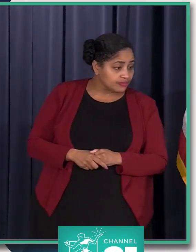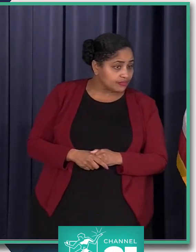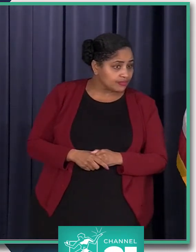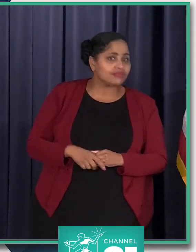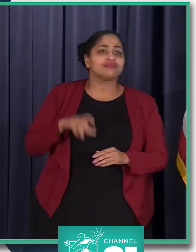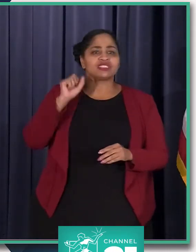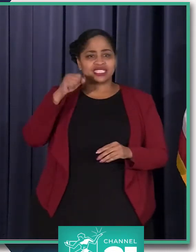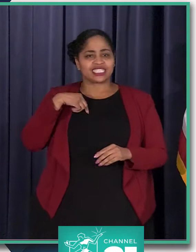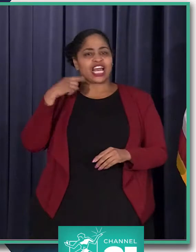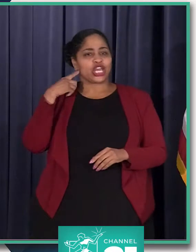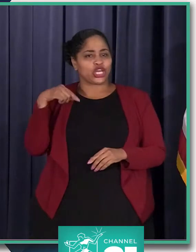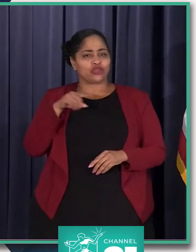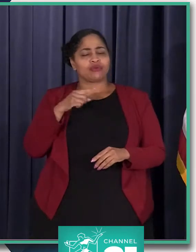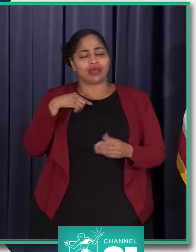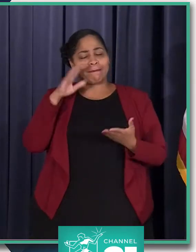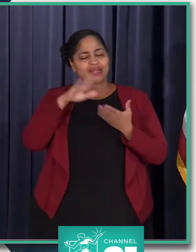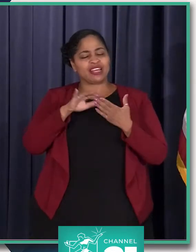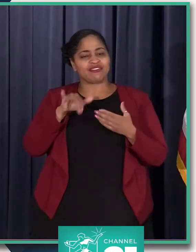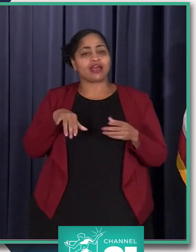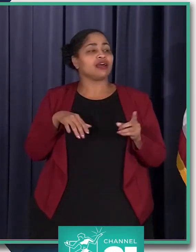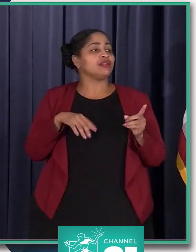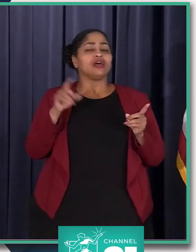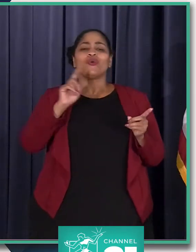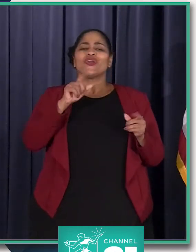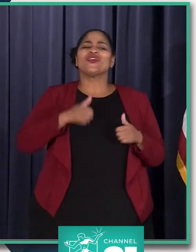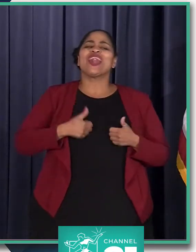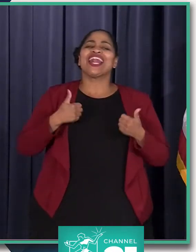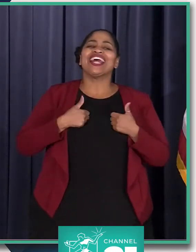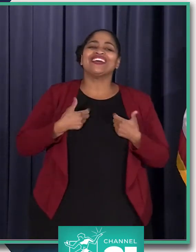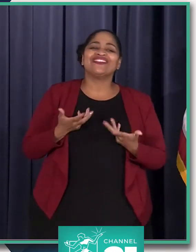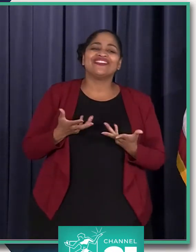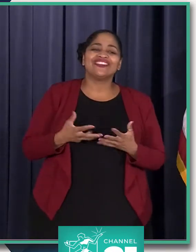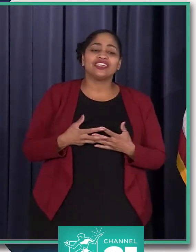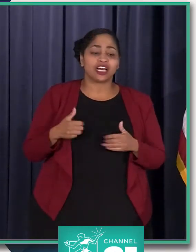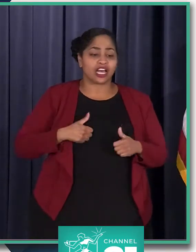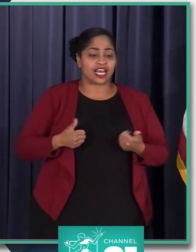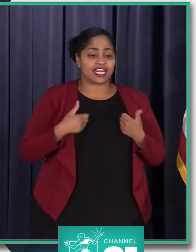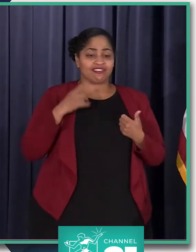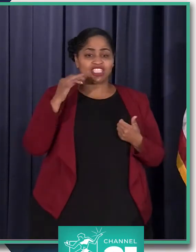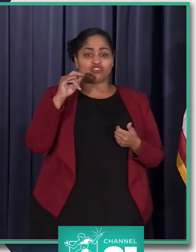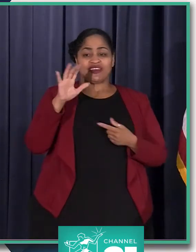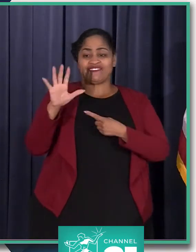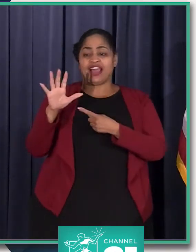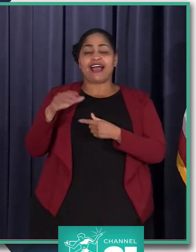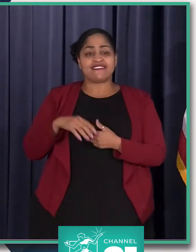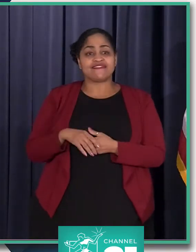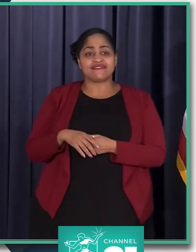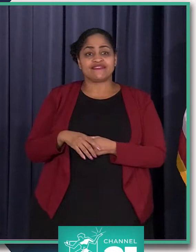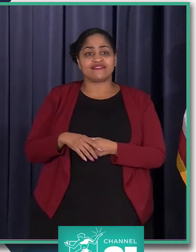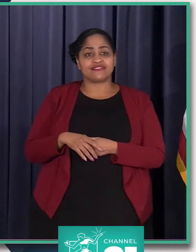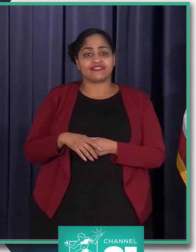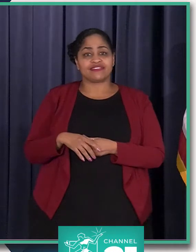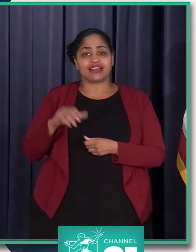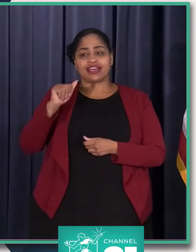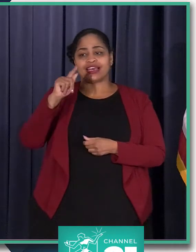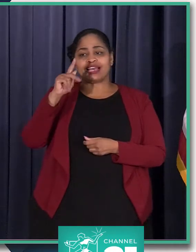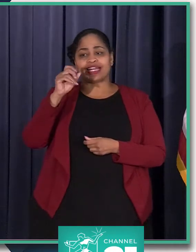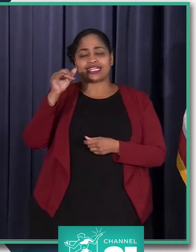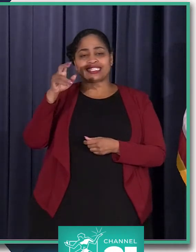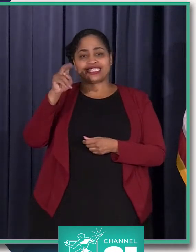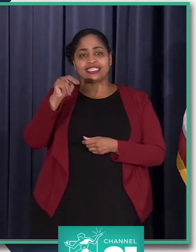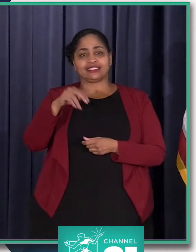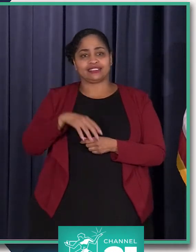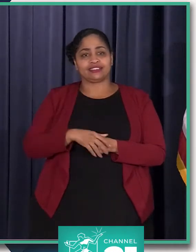I believe so. All right. Where do you live, Doug? I live in District 5, Atkinson, Which